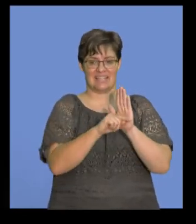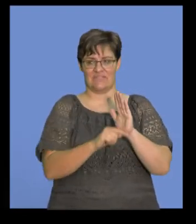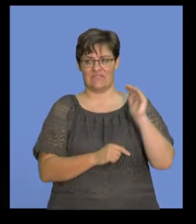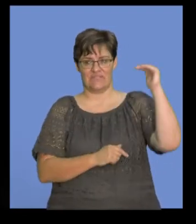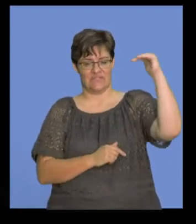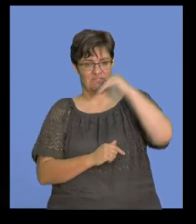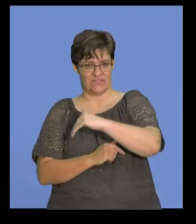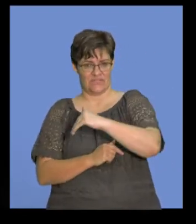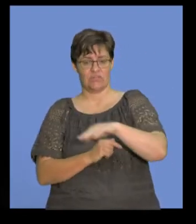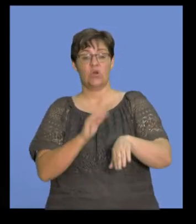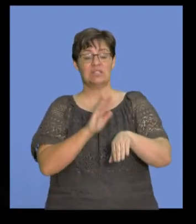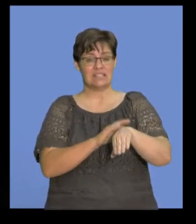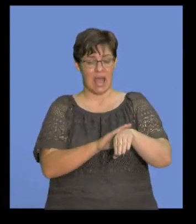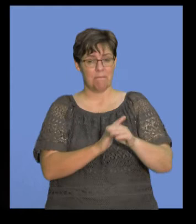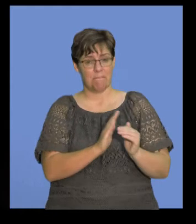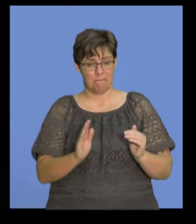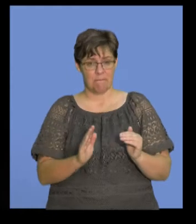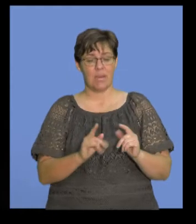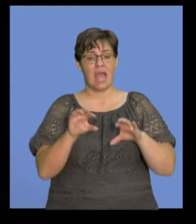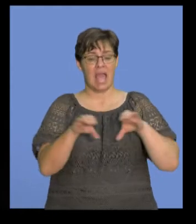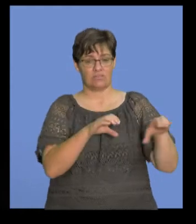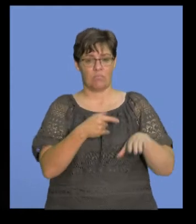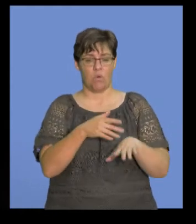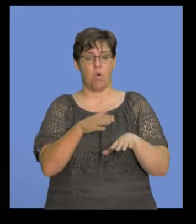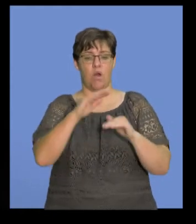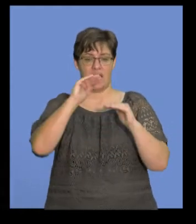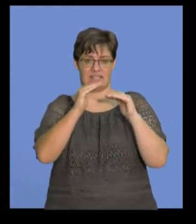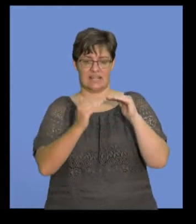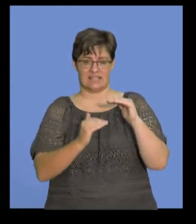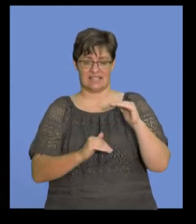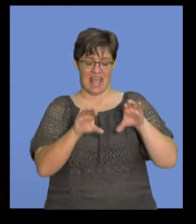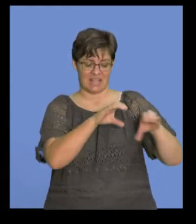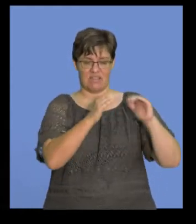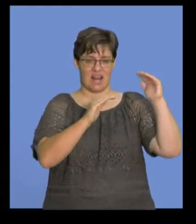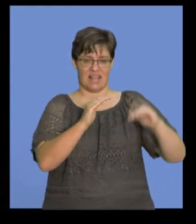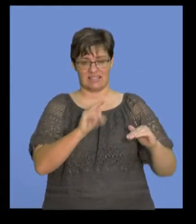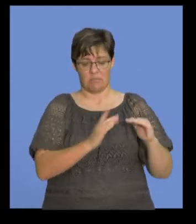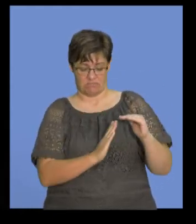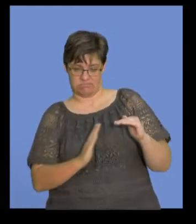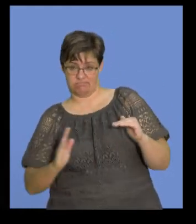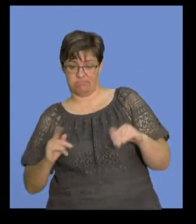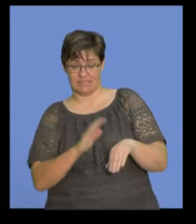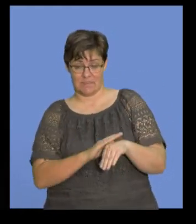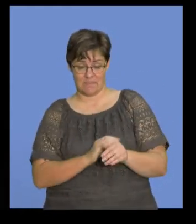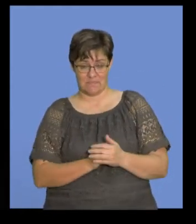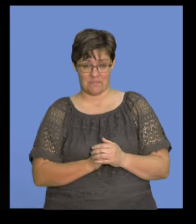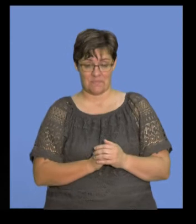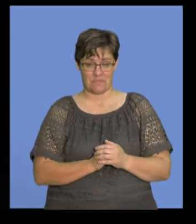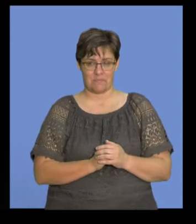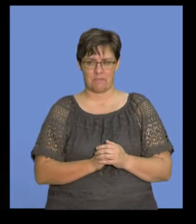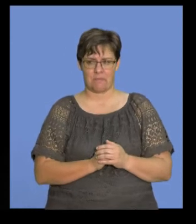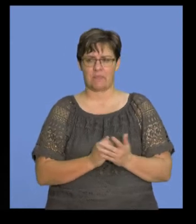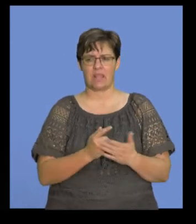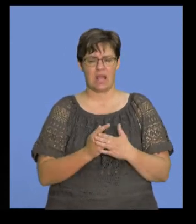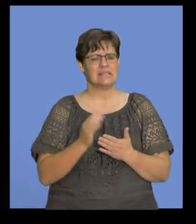you a negative slope. So over a period of time, the rate of the reaction has decreased. Here we're